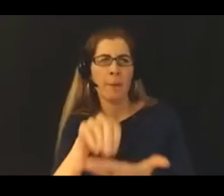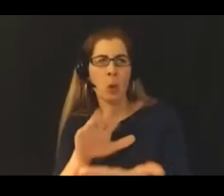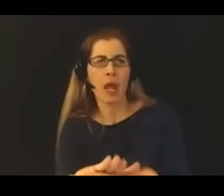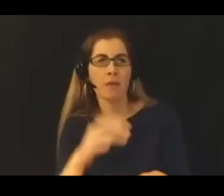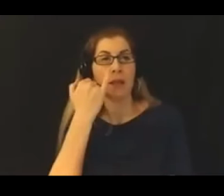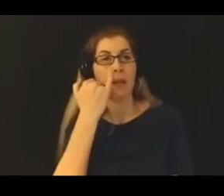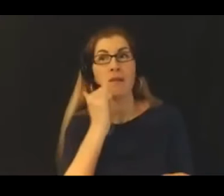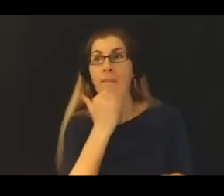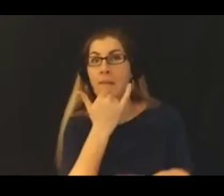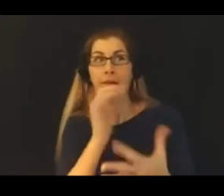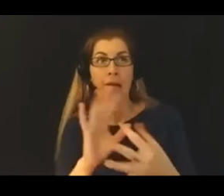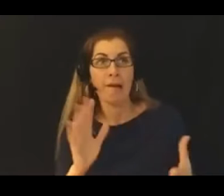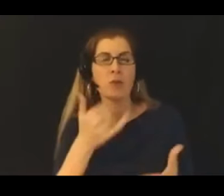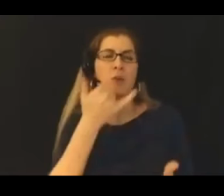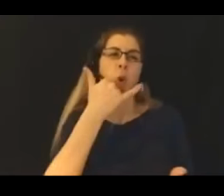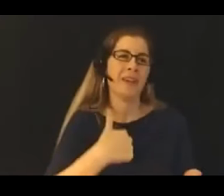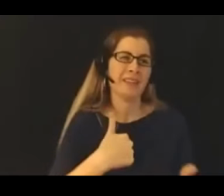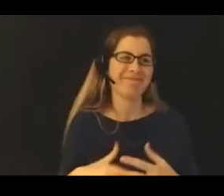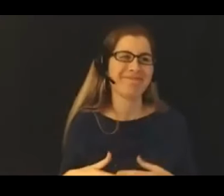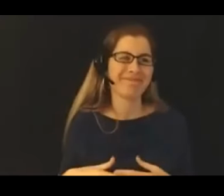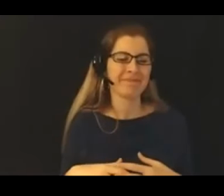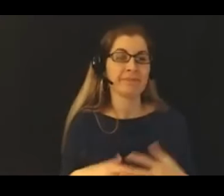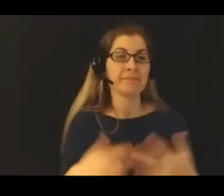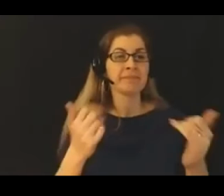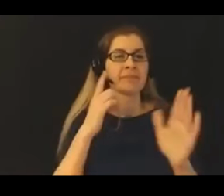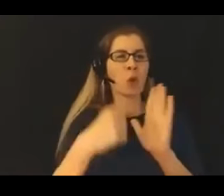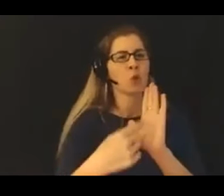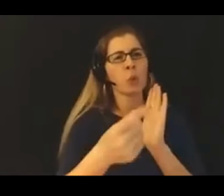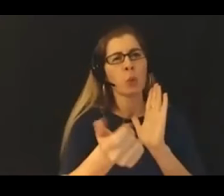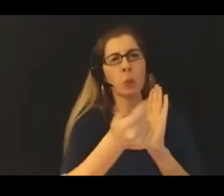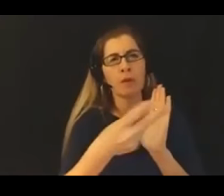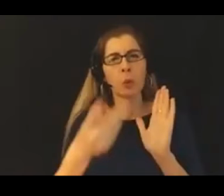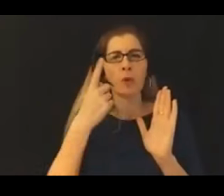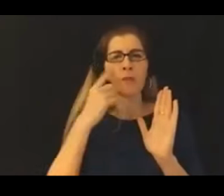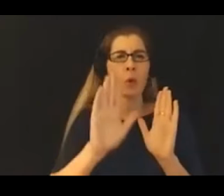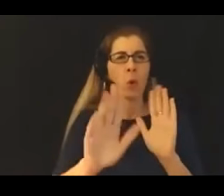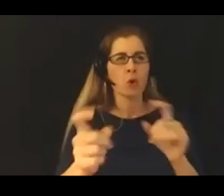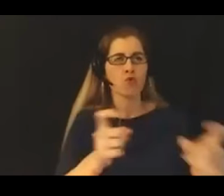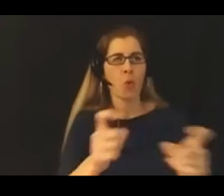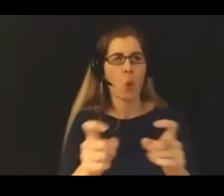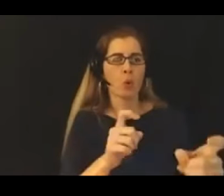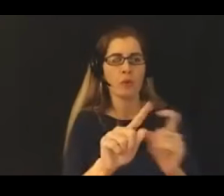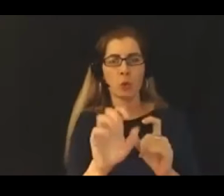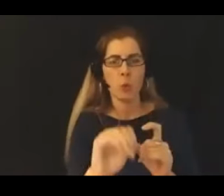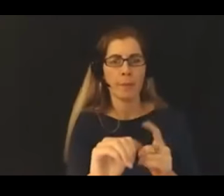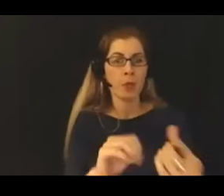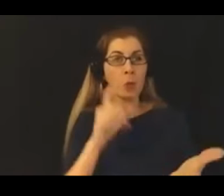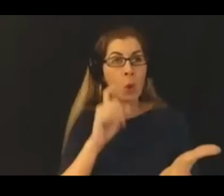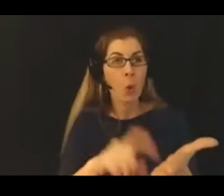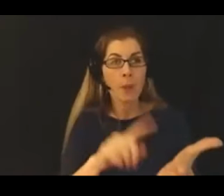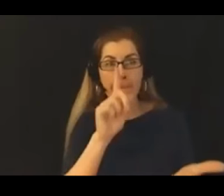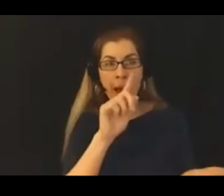bumped out, can't get back in. Now I want to just show you a few things on your controls. So if you point and hover your cursor at the bottom of your screen,